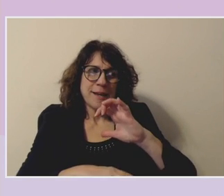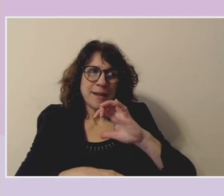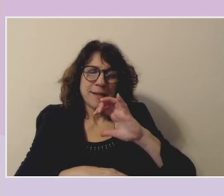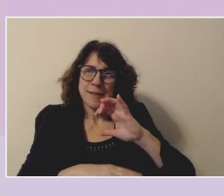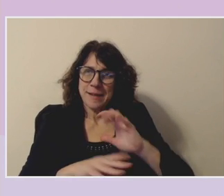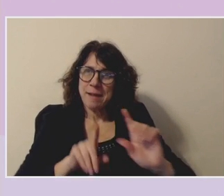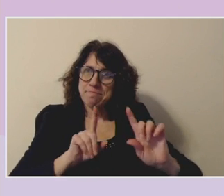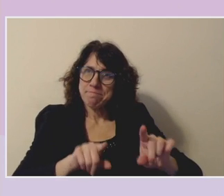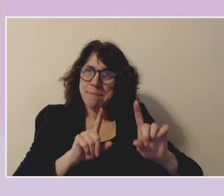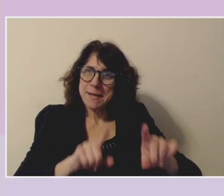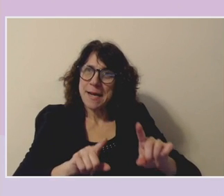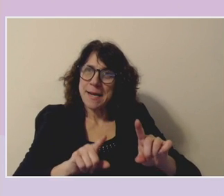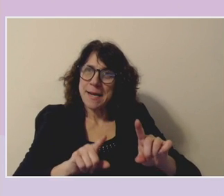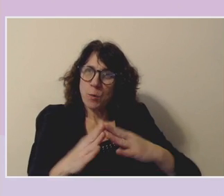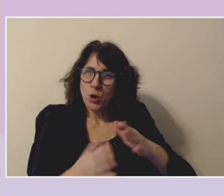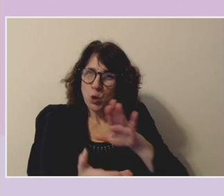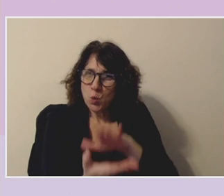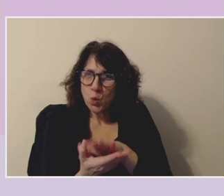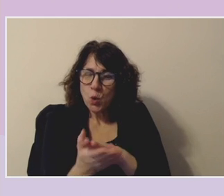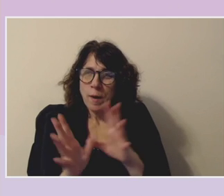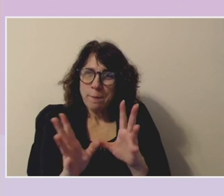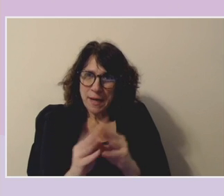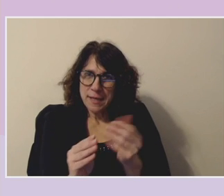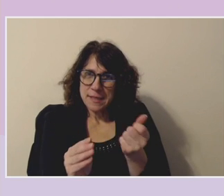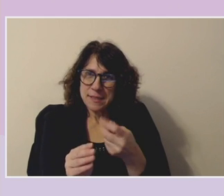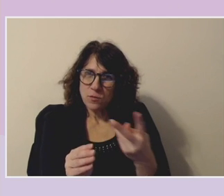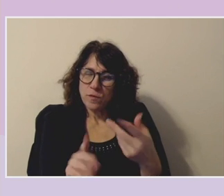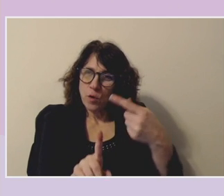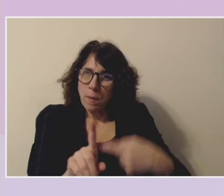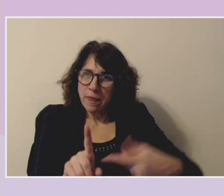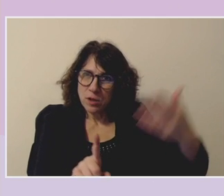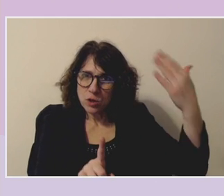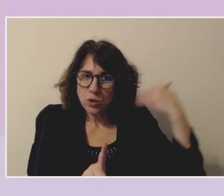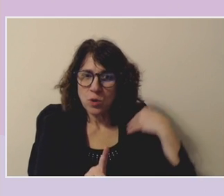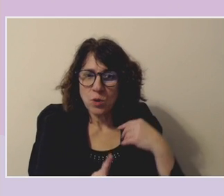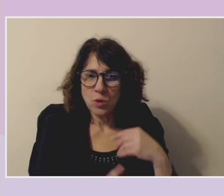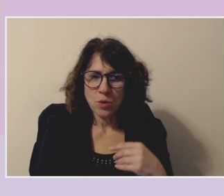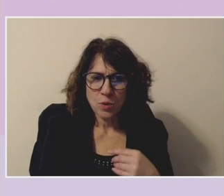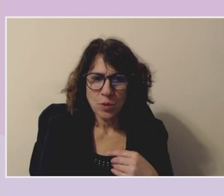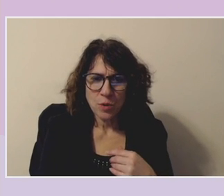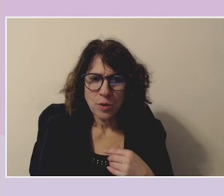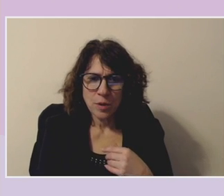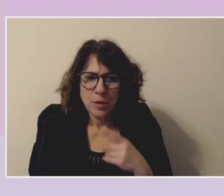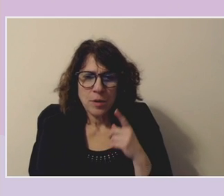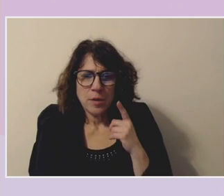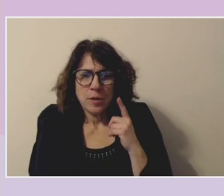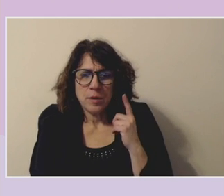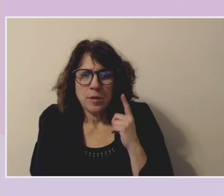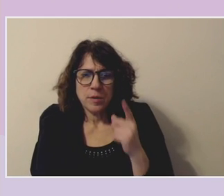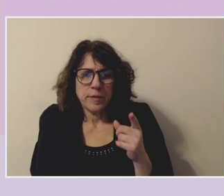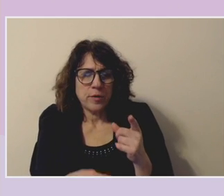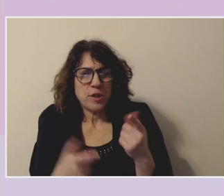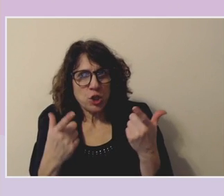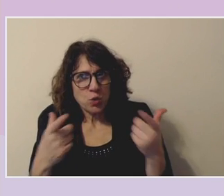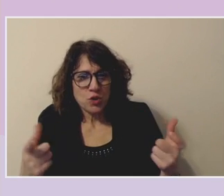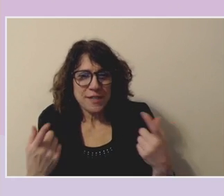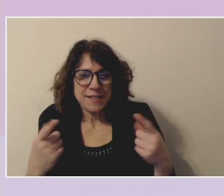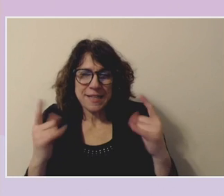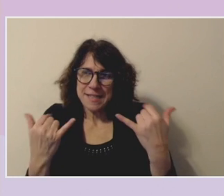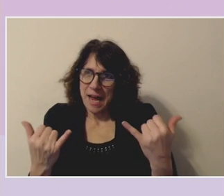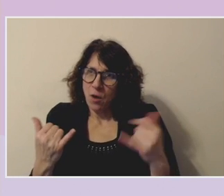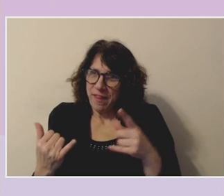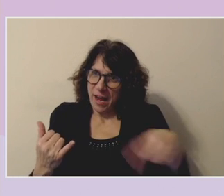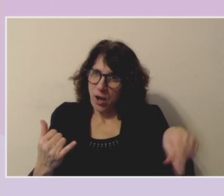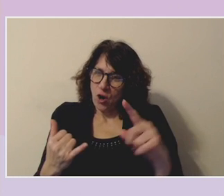had with our foundation a few months ago. And so they're seeing a huge success, and now they're giving back. Another example of,